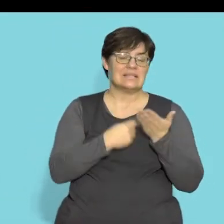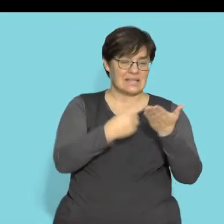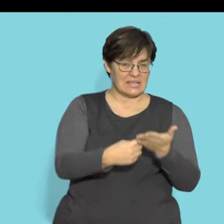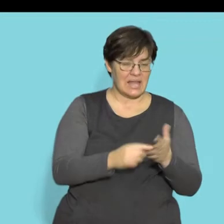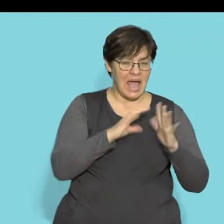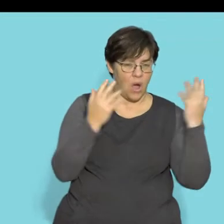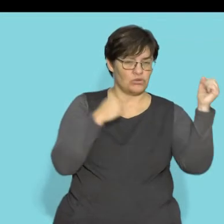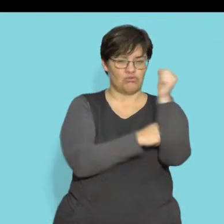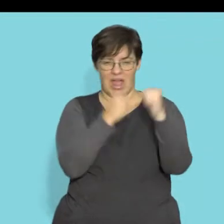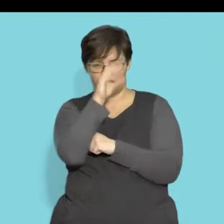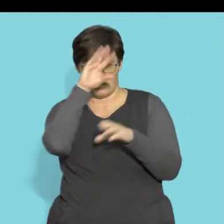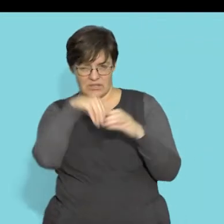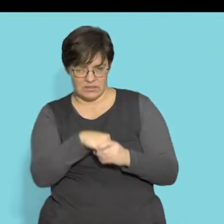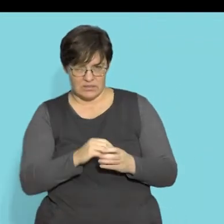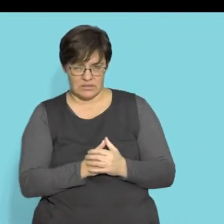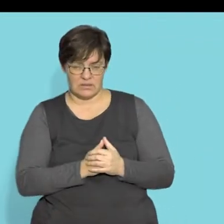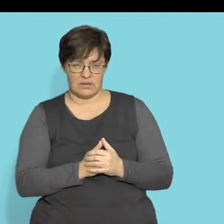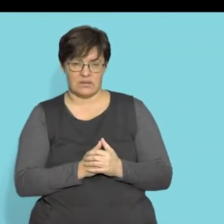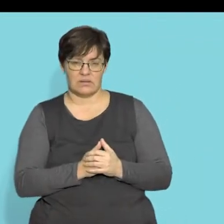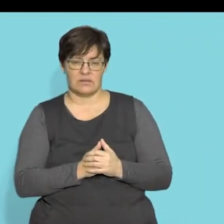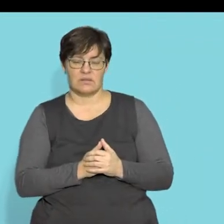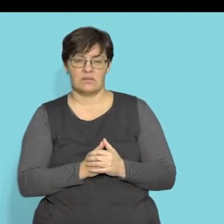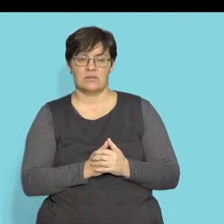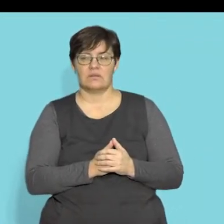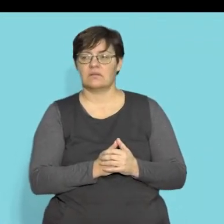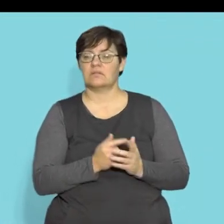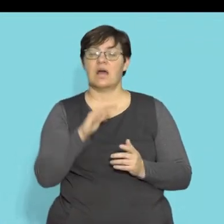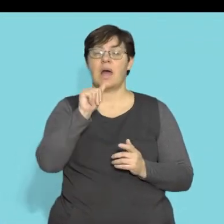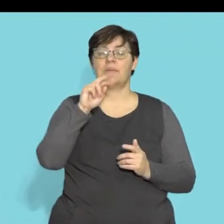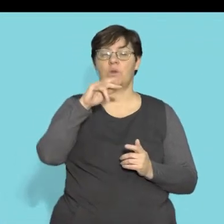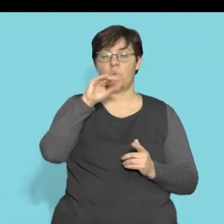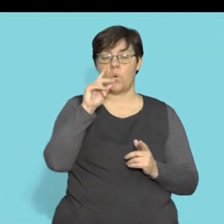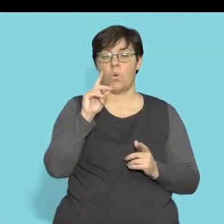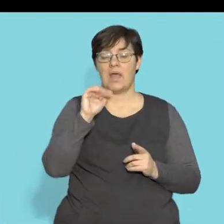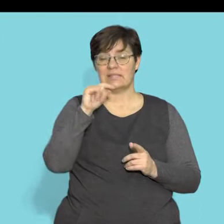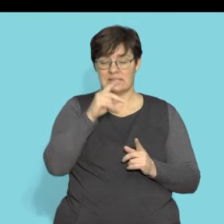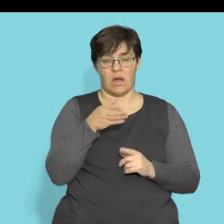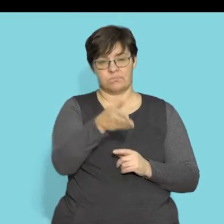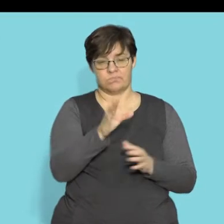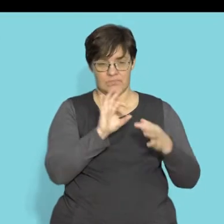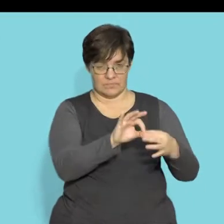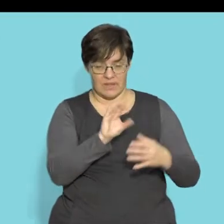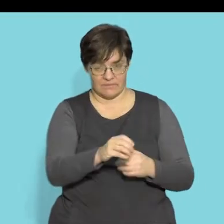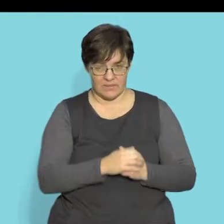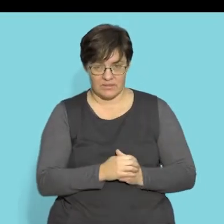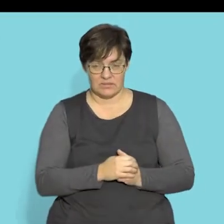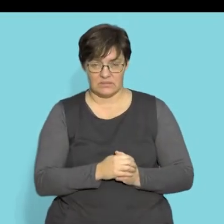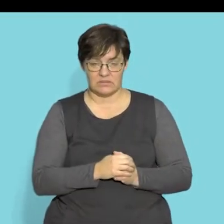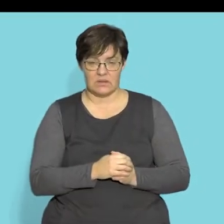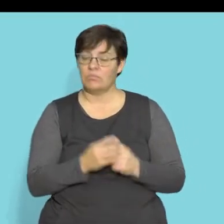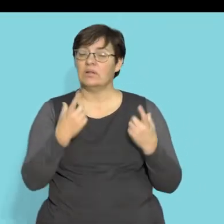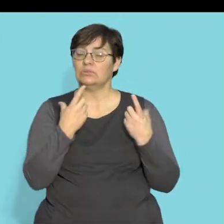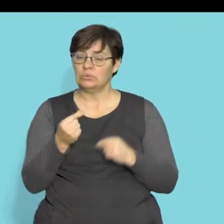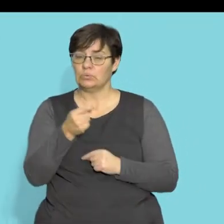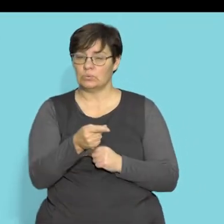discuss how its structure is, that it's the point of amino acid attachment being there. So what we've done